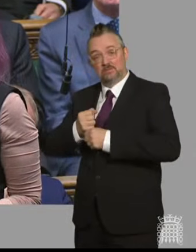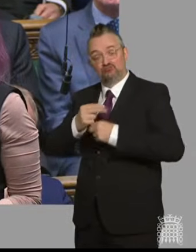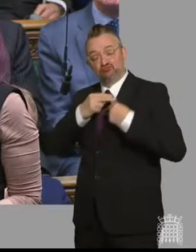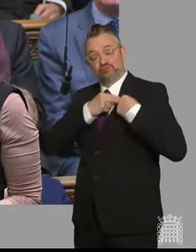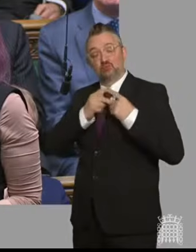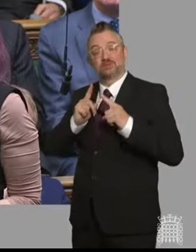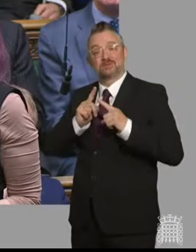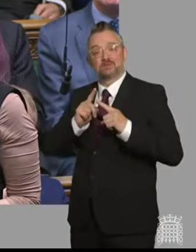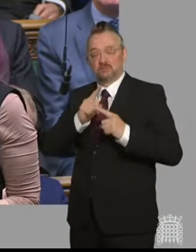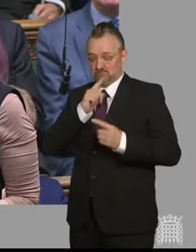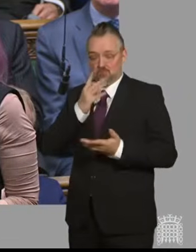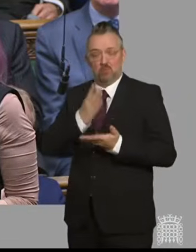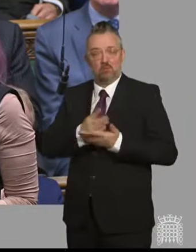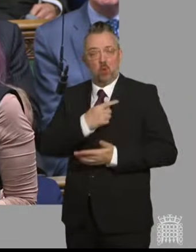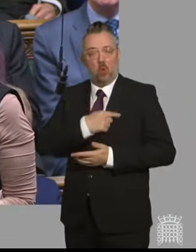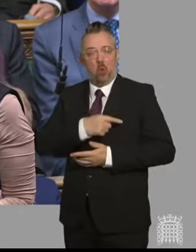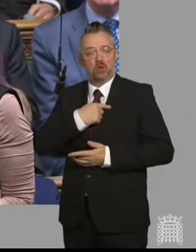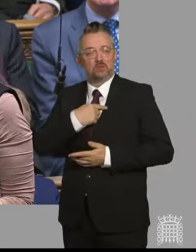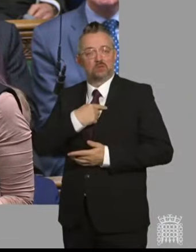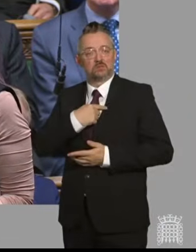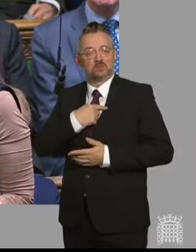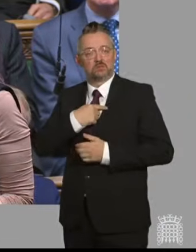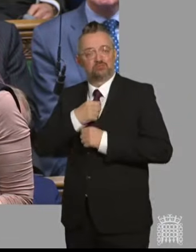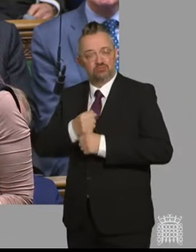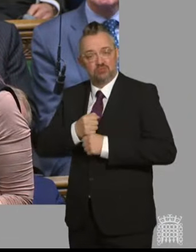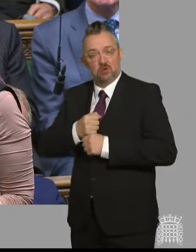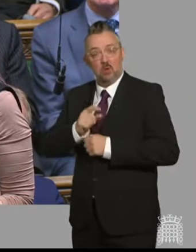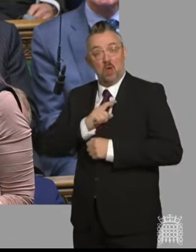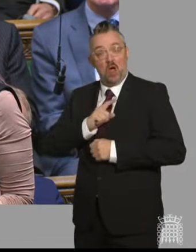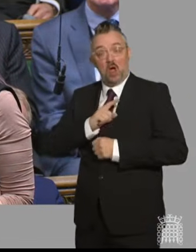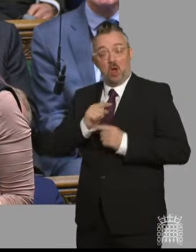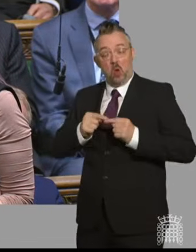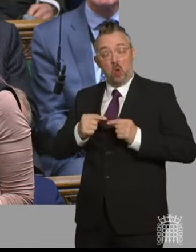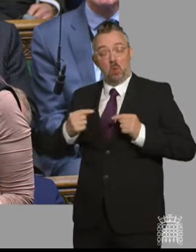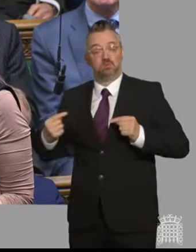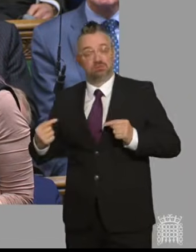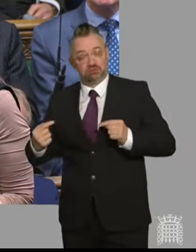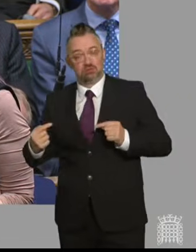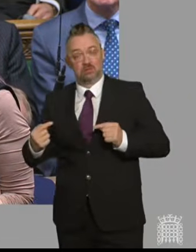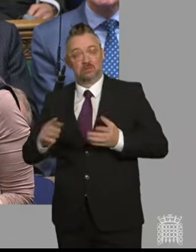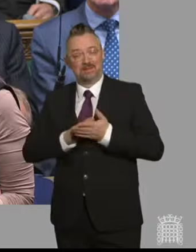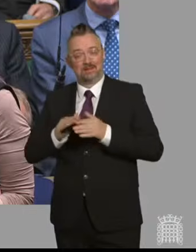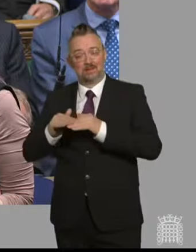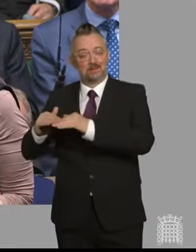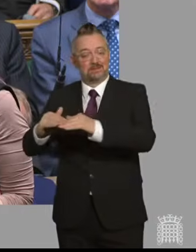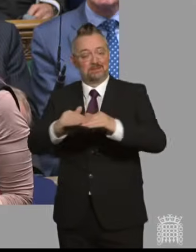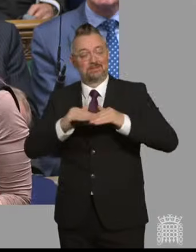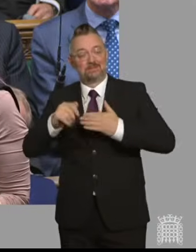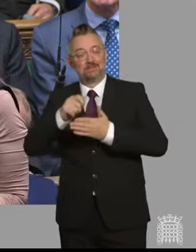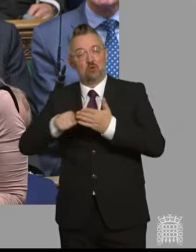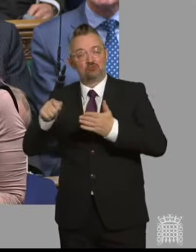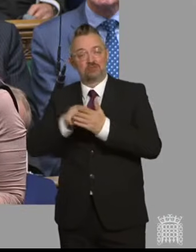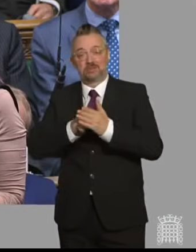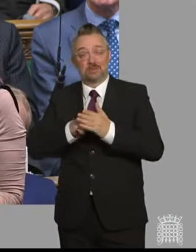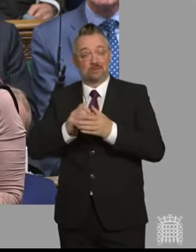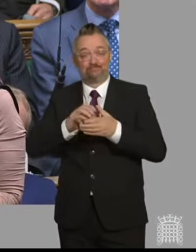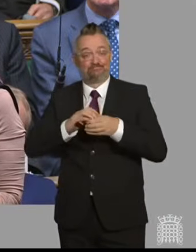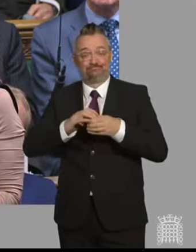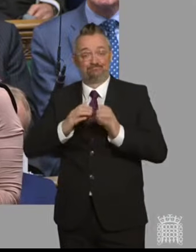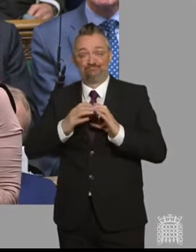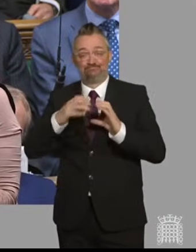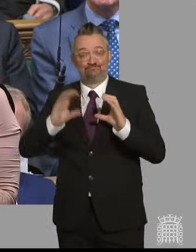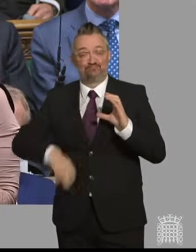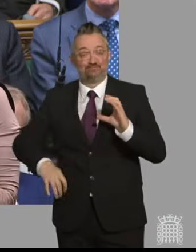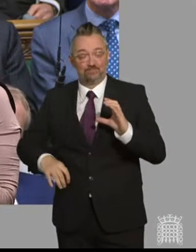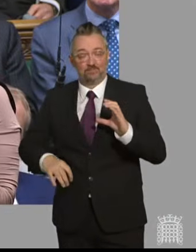be complicit in dismantling democracy. Therefore, will the Prime Minister sign full